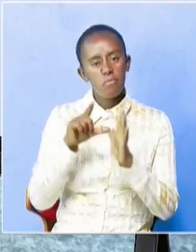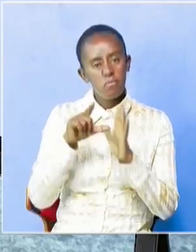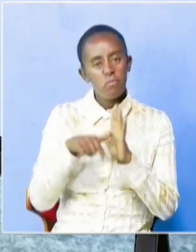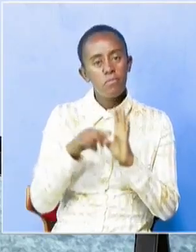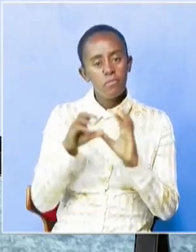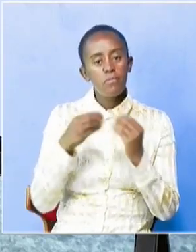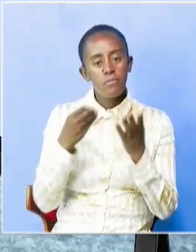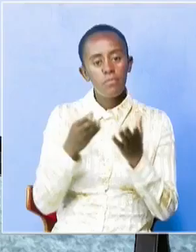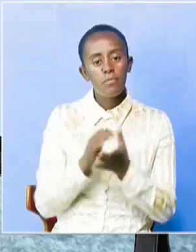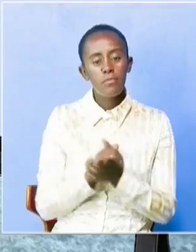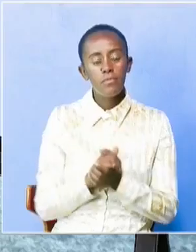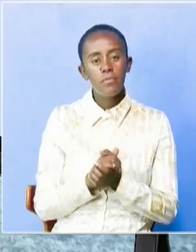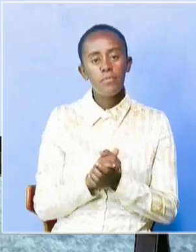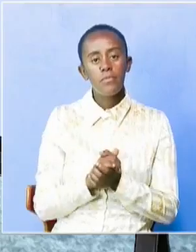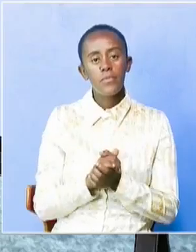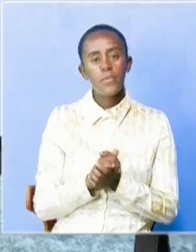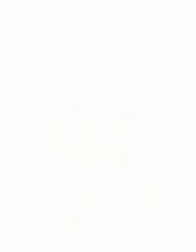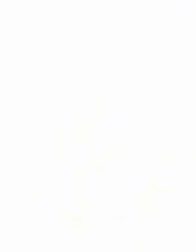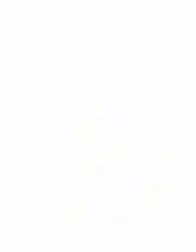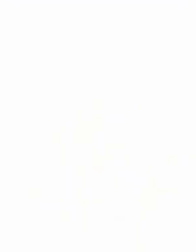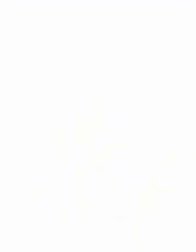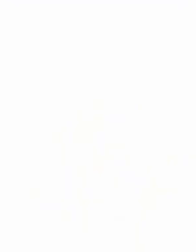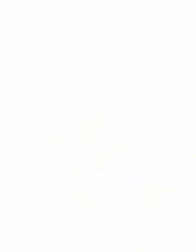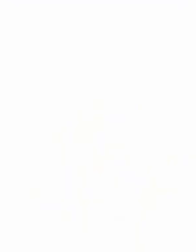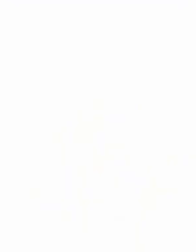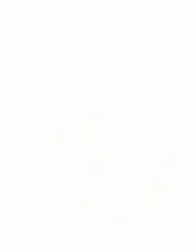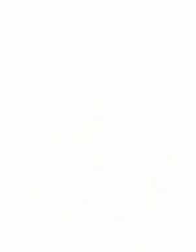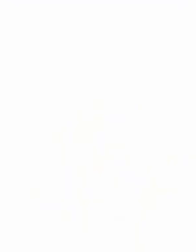seconds to finish this and we'll do it together.